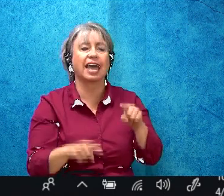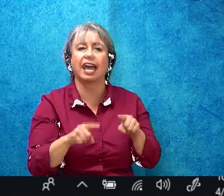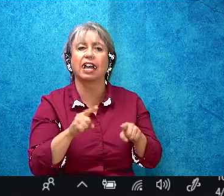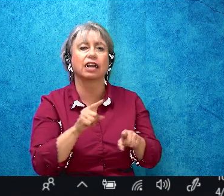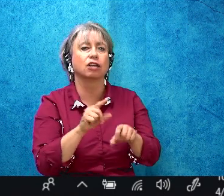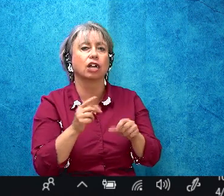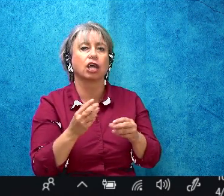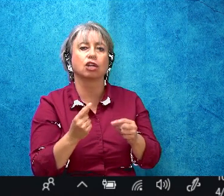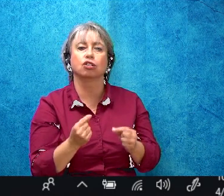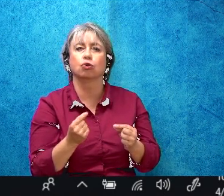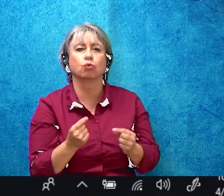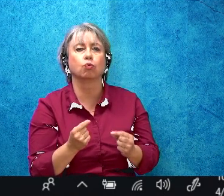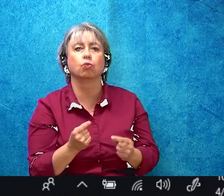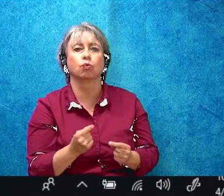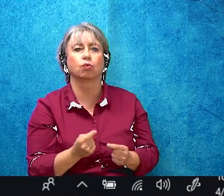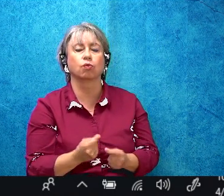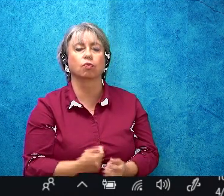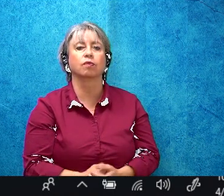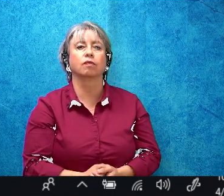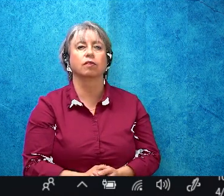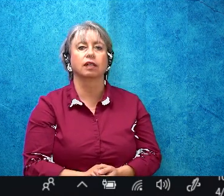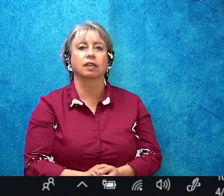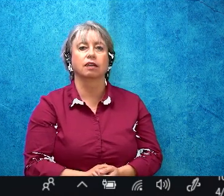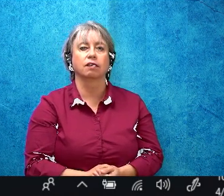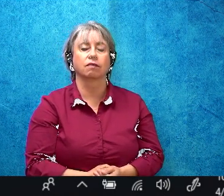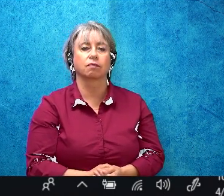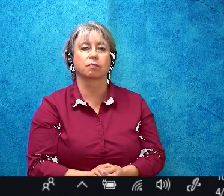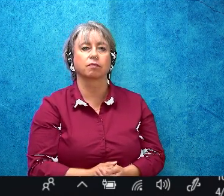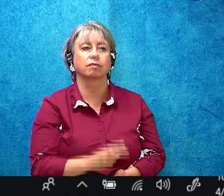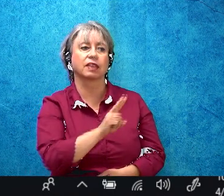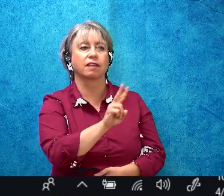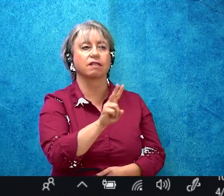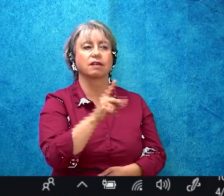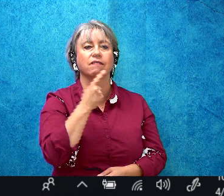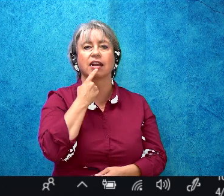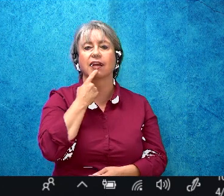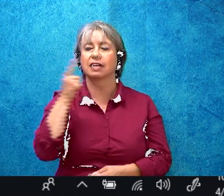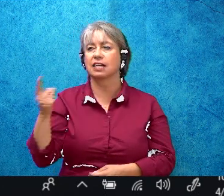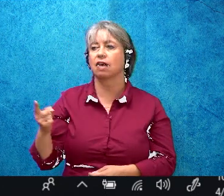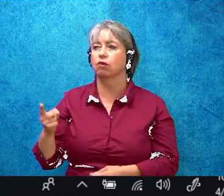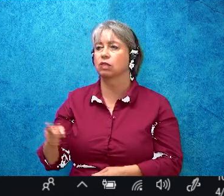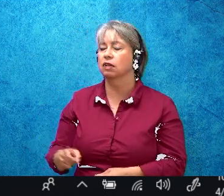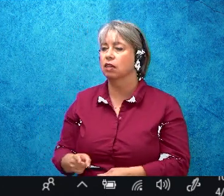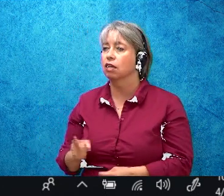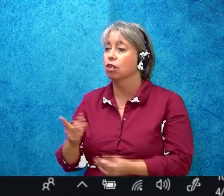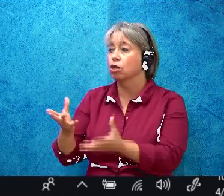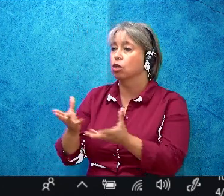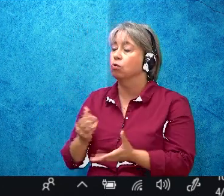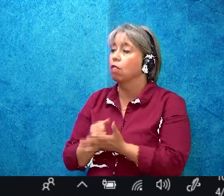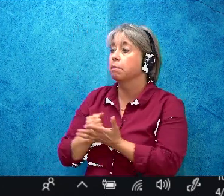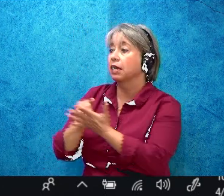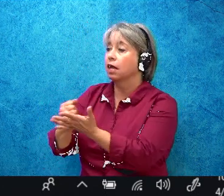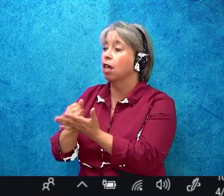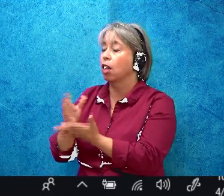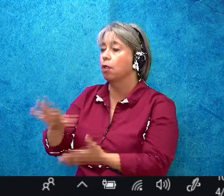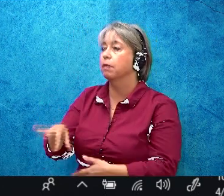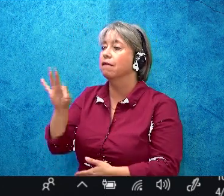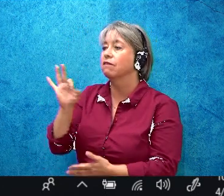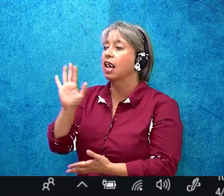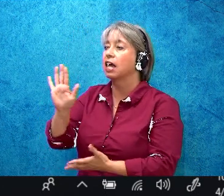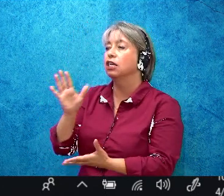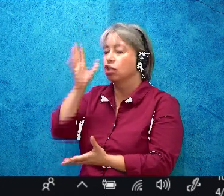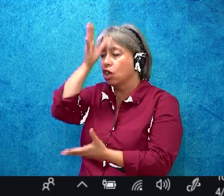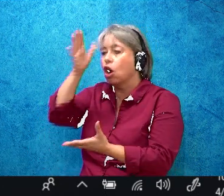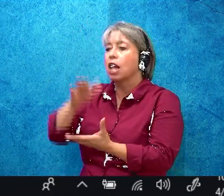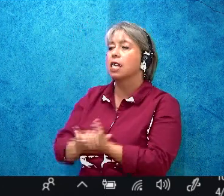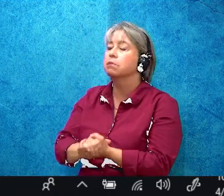I'll get her. So Venus tells Psyche, cool, you want me to help you find your husband? You want